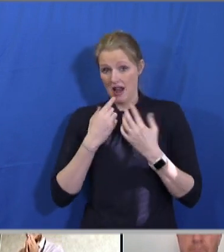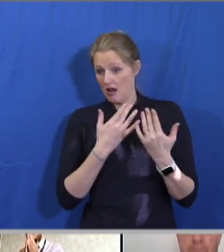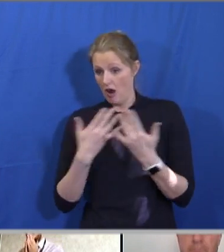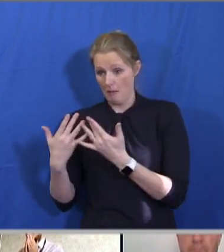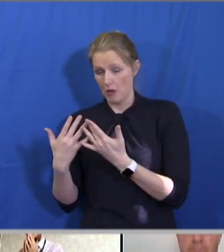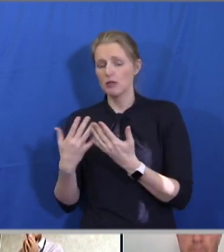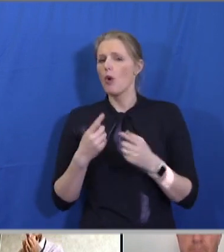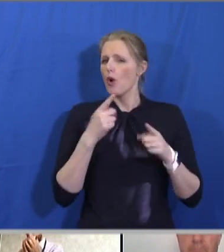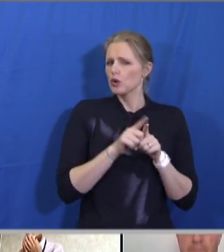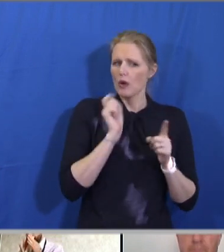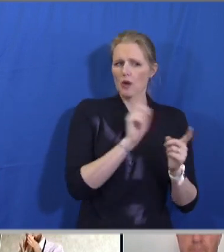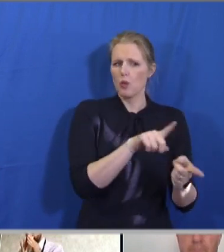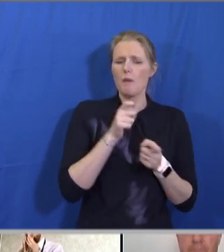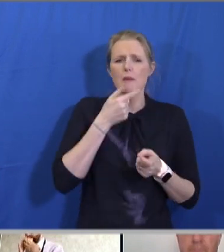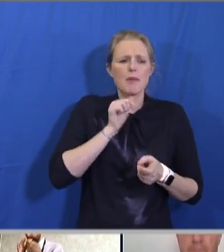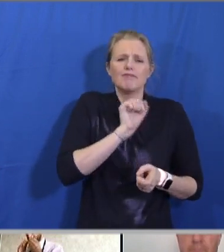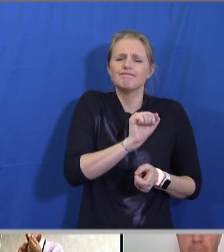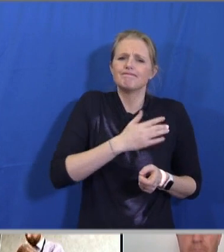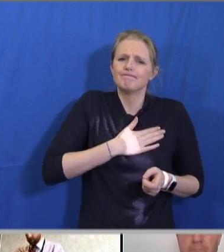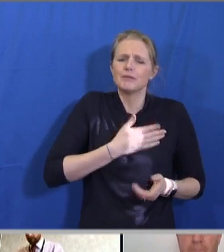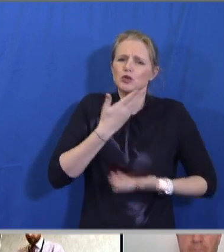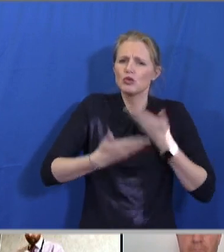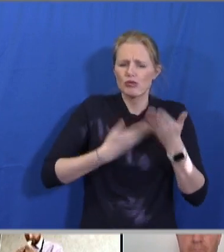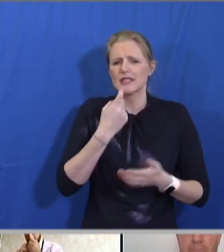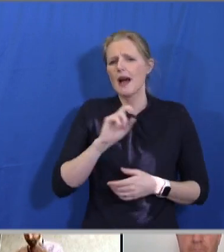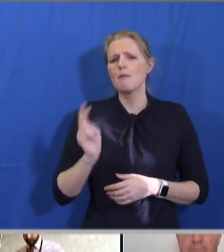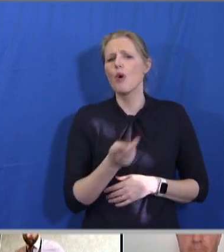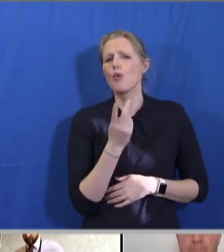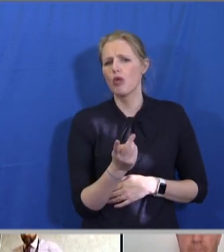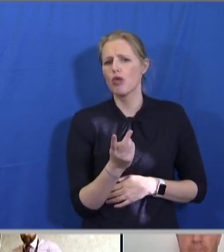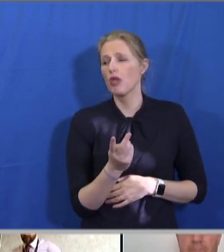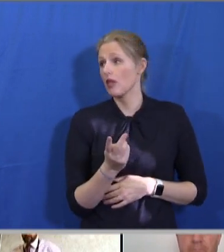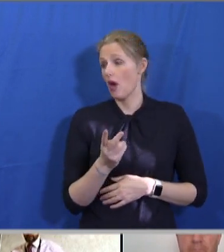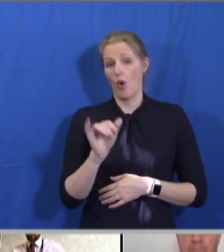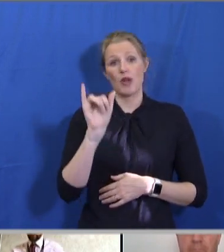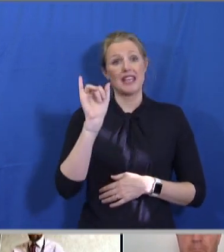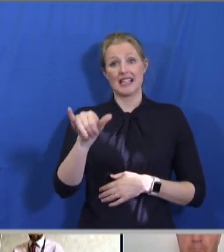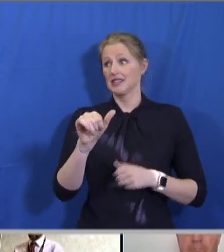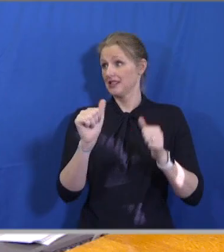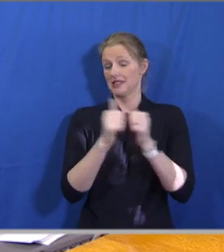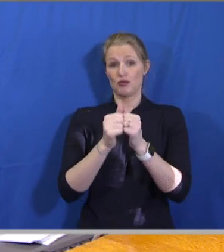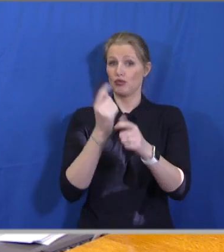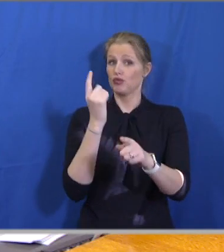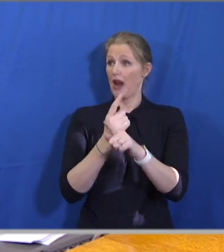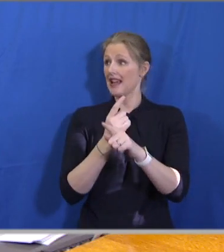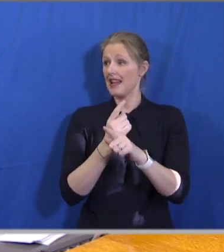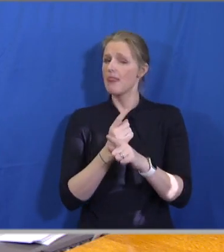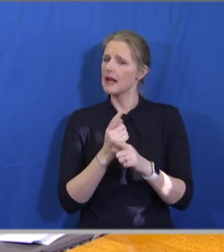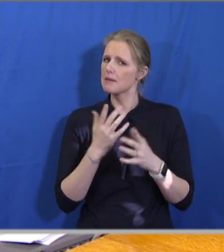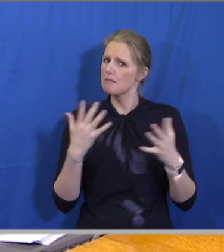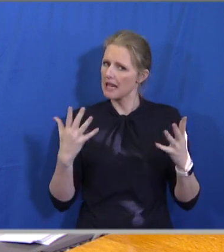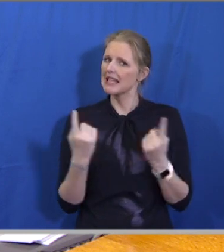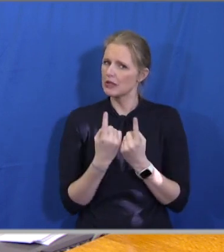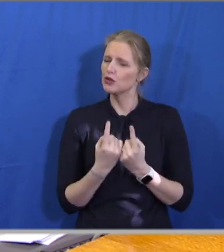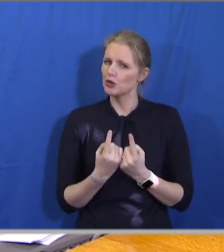stories as well as statistics. Very much so. Absolutely correct, Joanne. And actually, I think it's really a fundamental issue, and